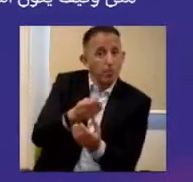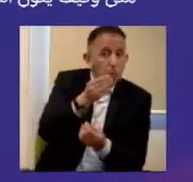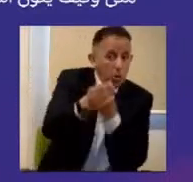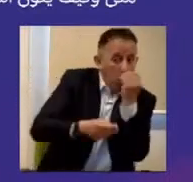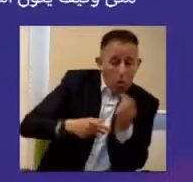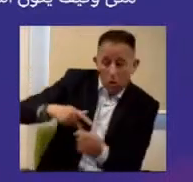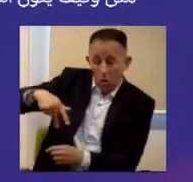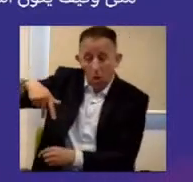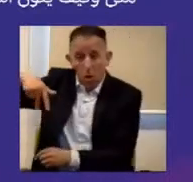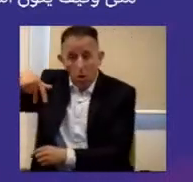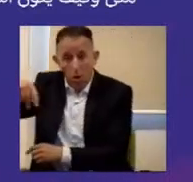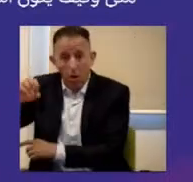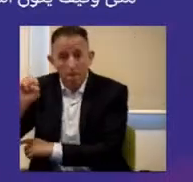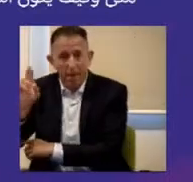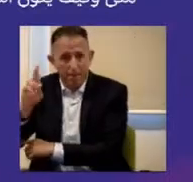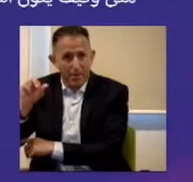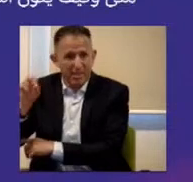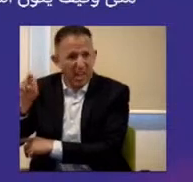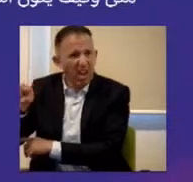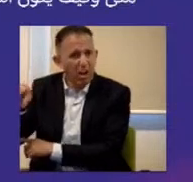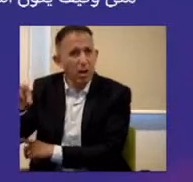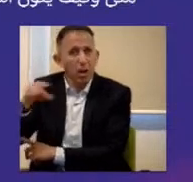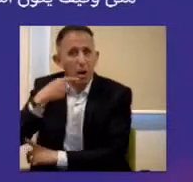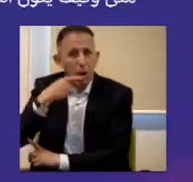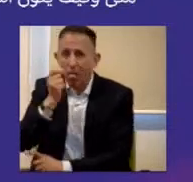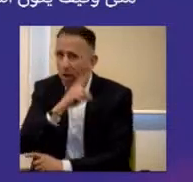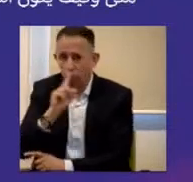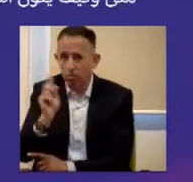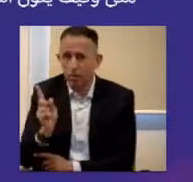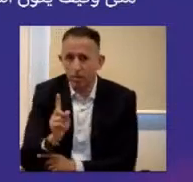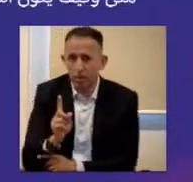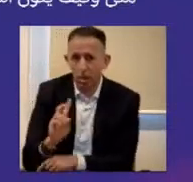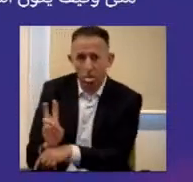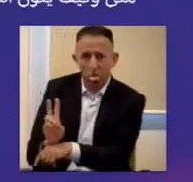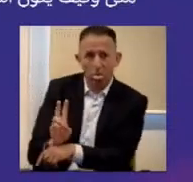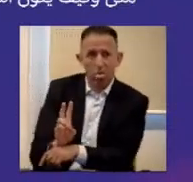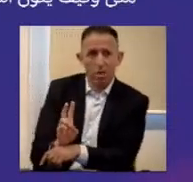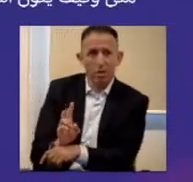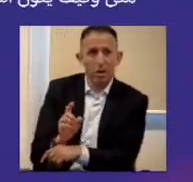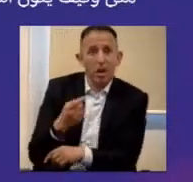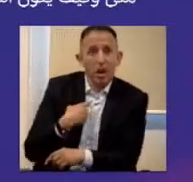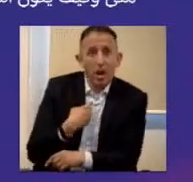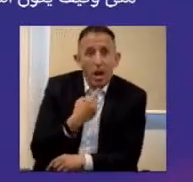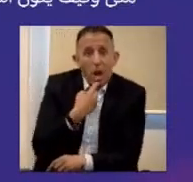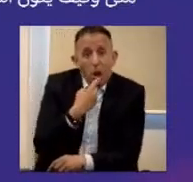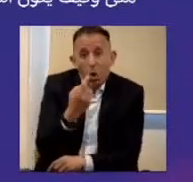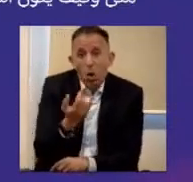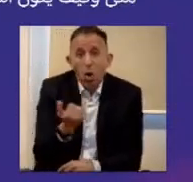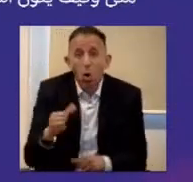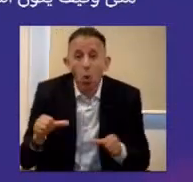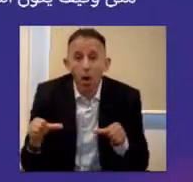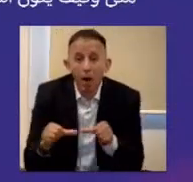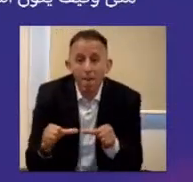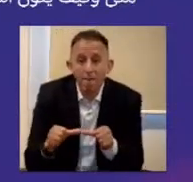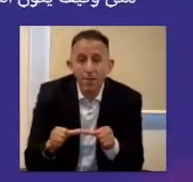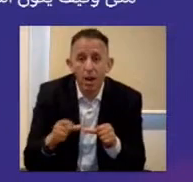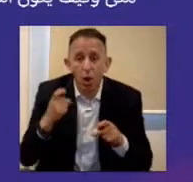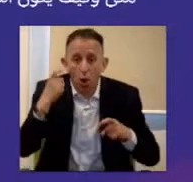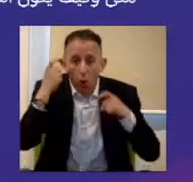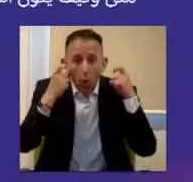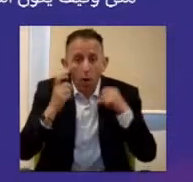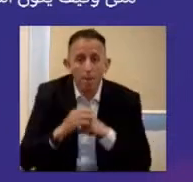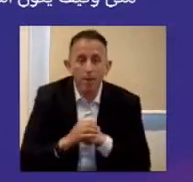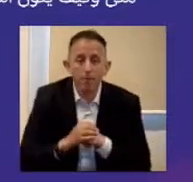yes. You just have to do some branching. And this is easily done, not with just three persons and two relations, but